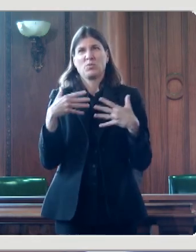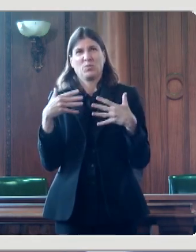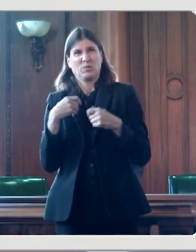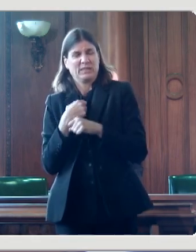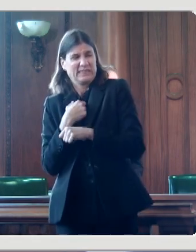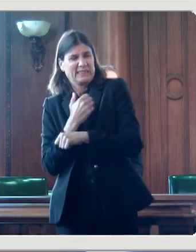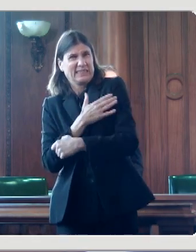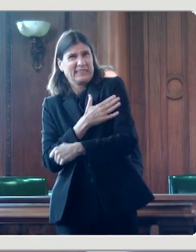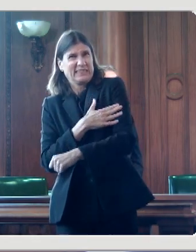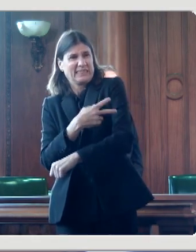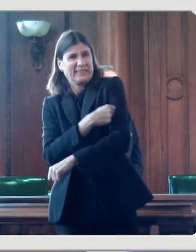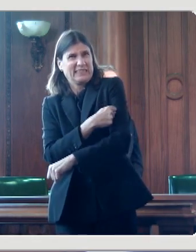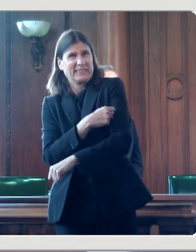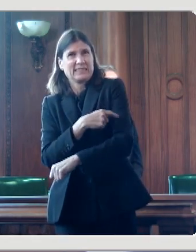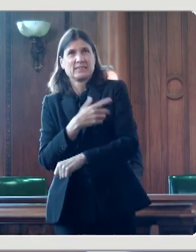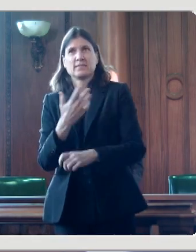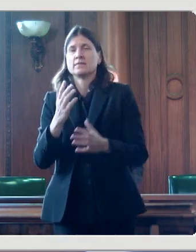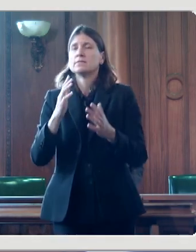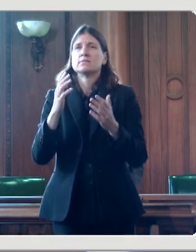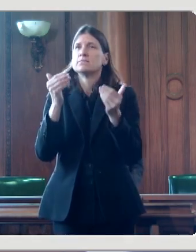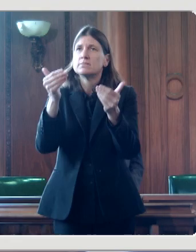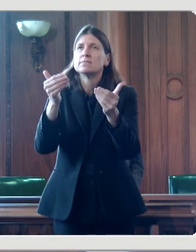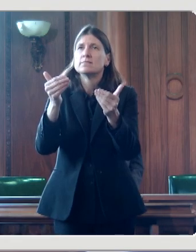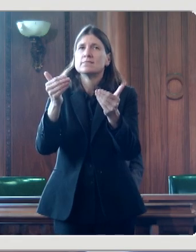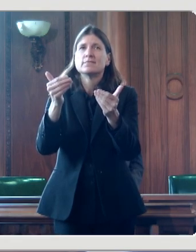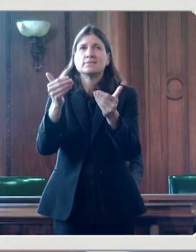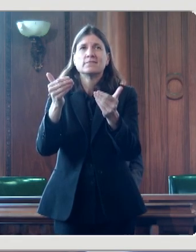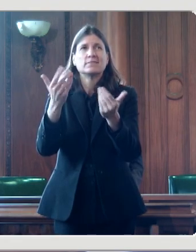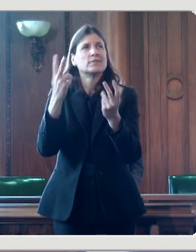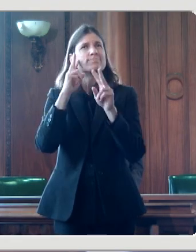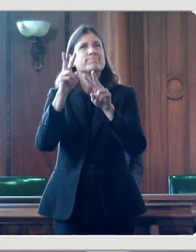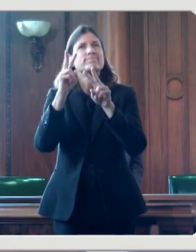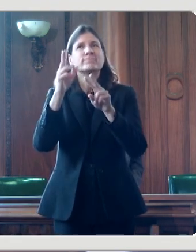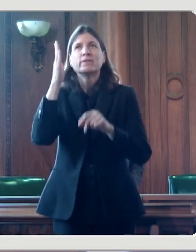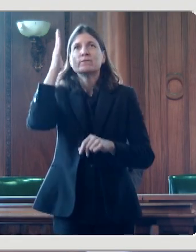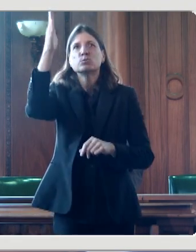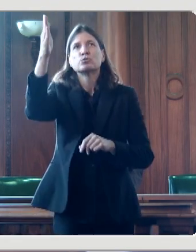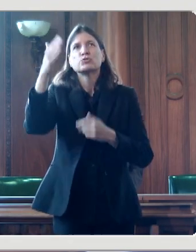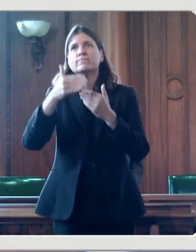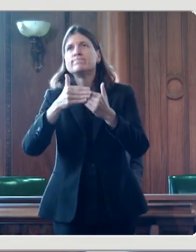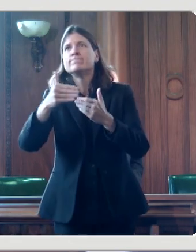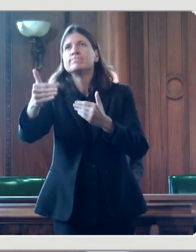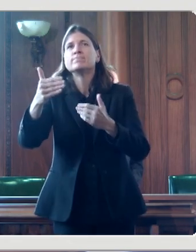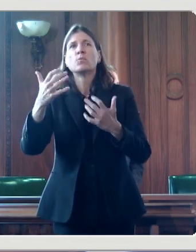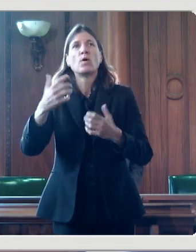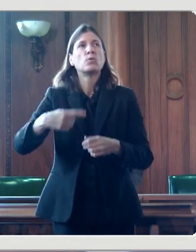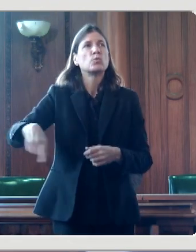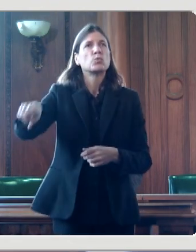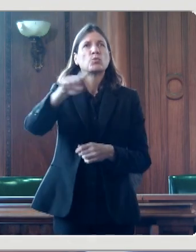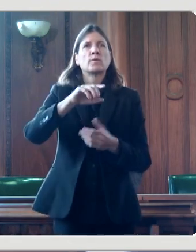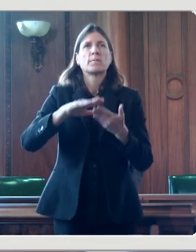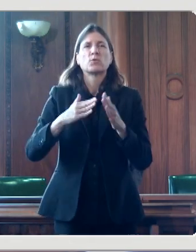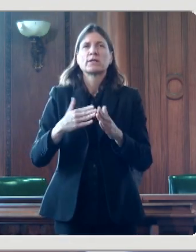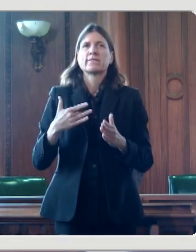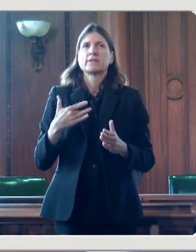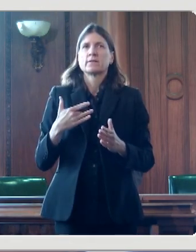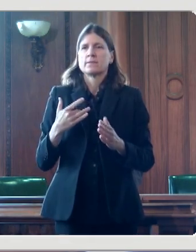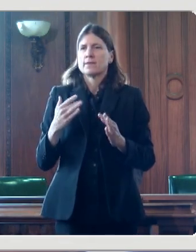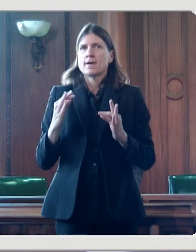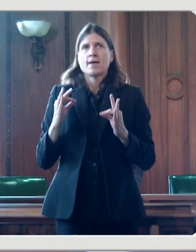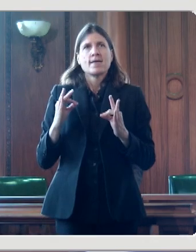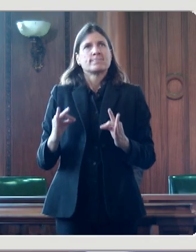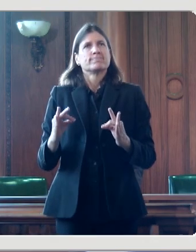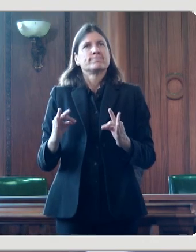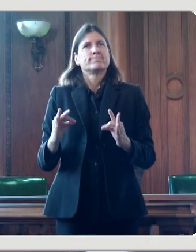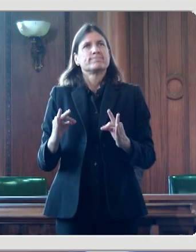to reinforce that trauma or to wither away from those challenges, but instead to grow from them and to build